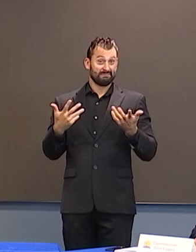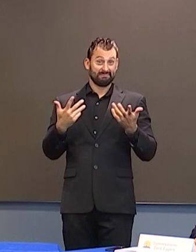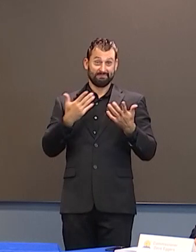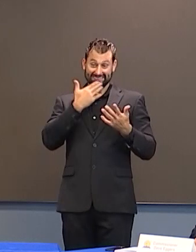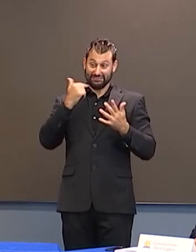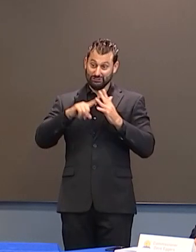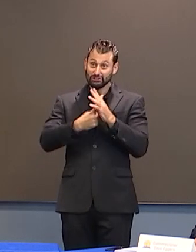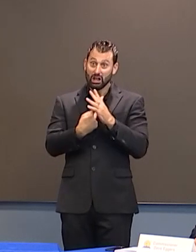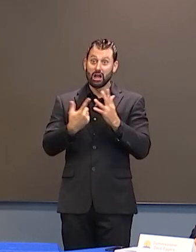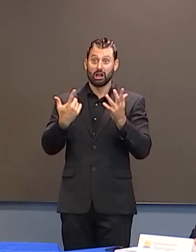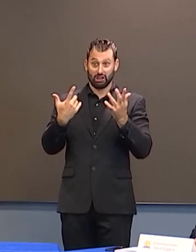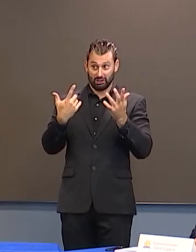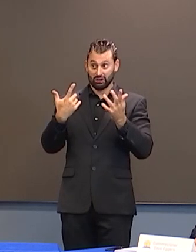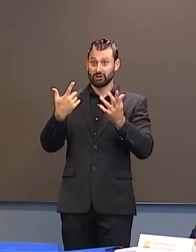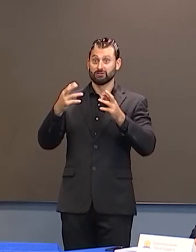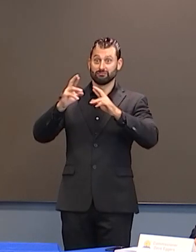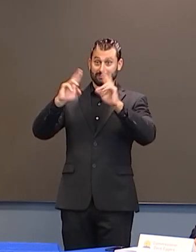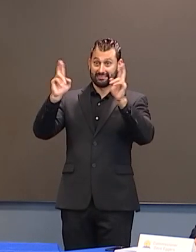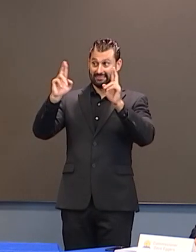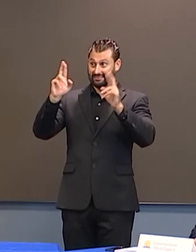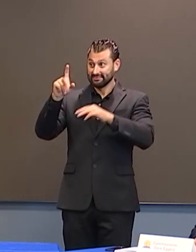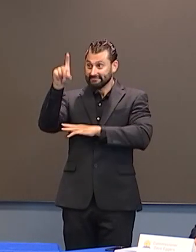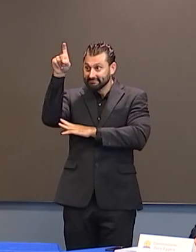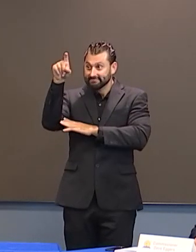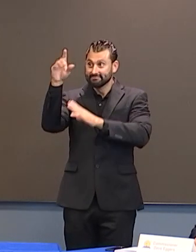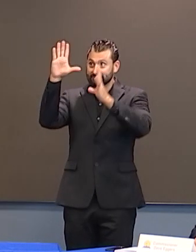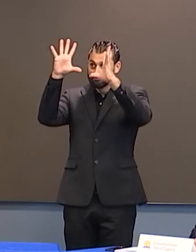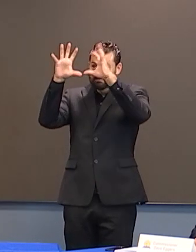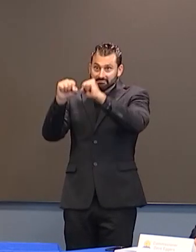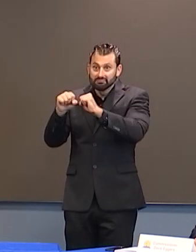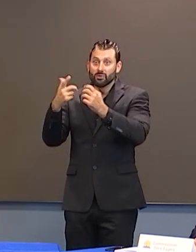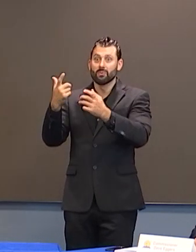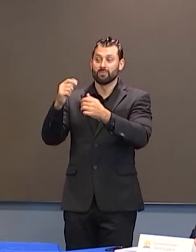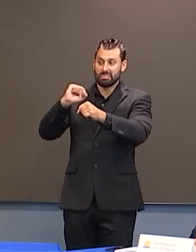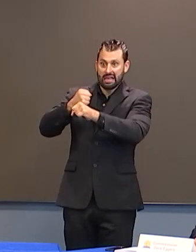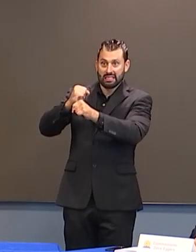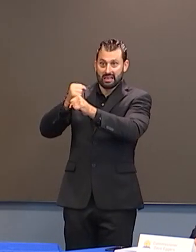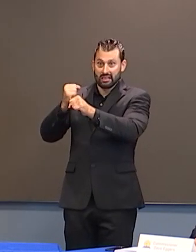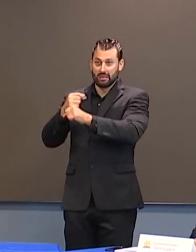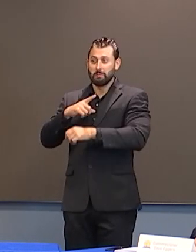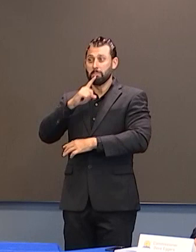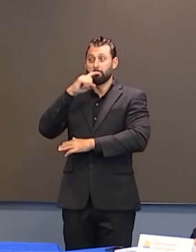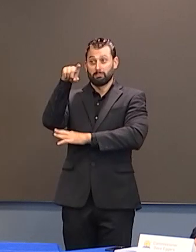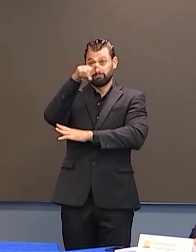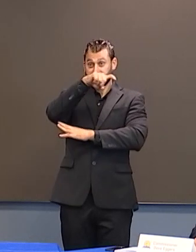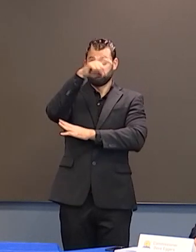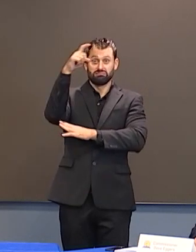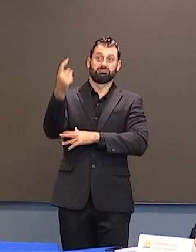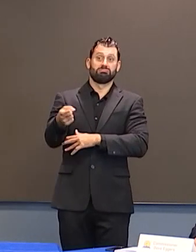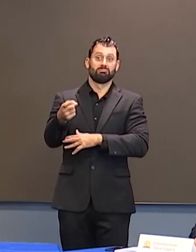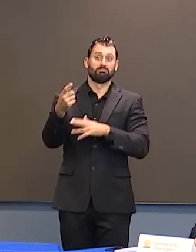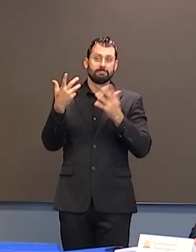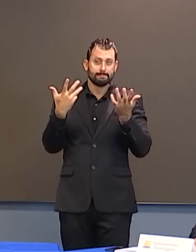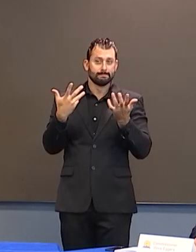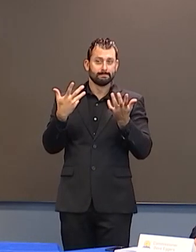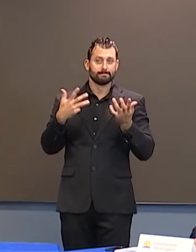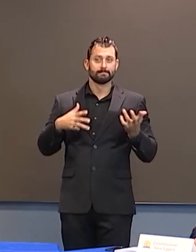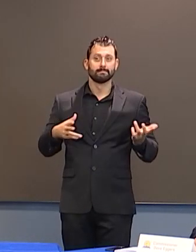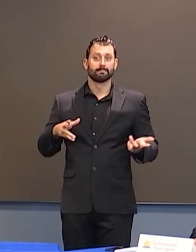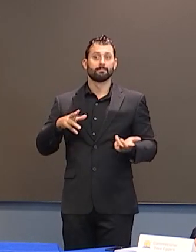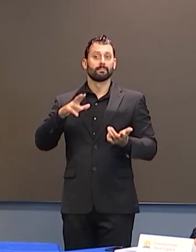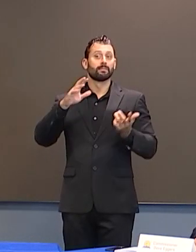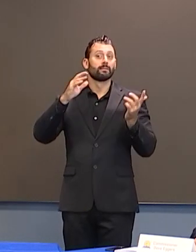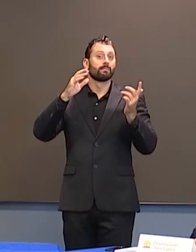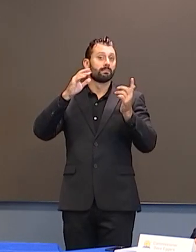cranes apart so that they're not a part of the debris even if the cone doesn't hit us directly extreme winds from any